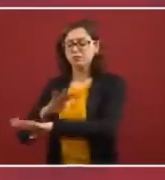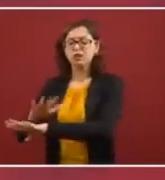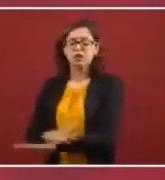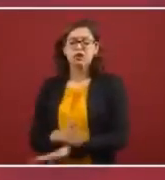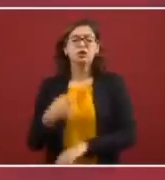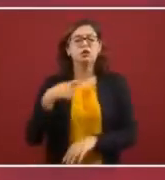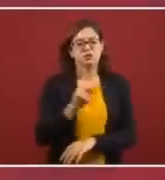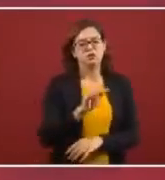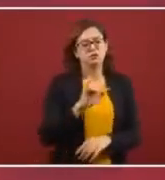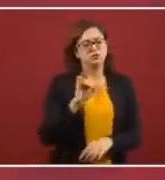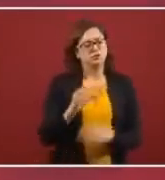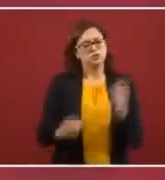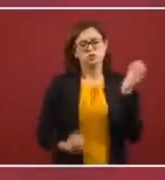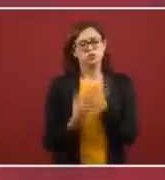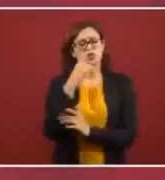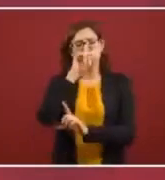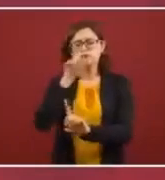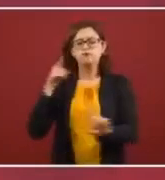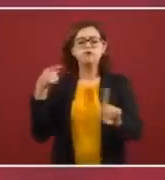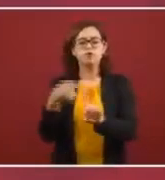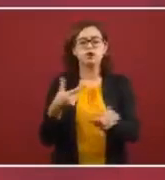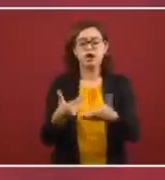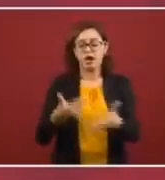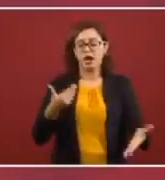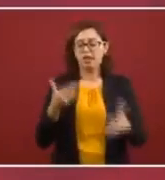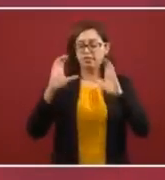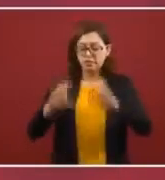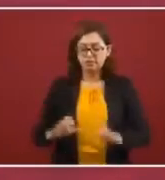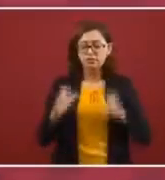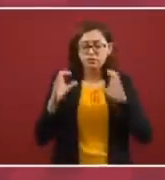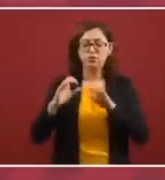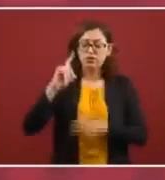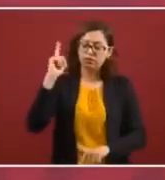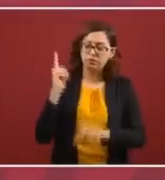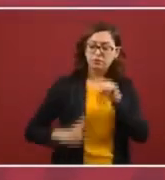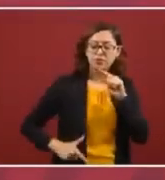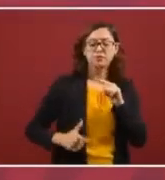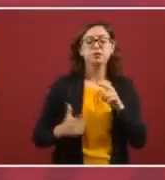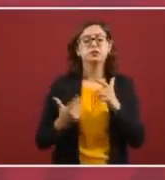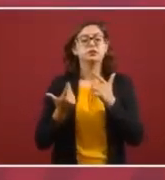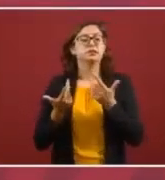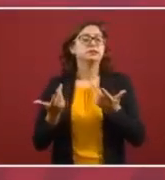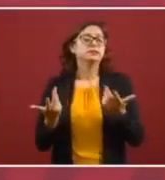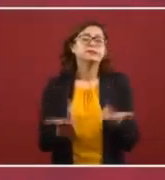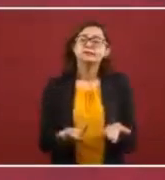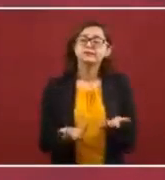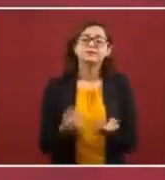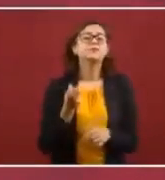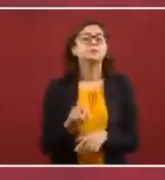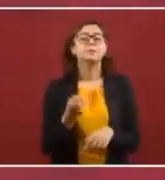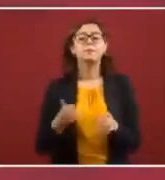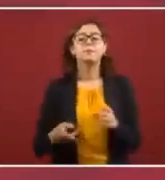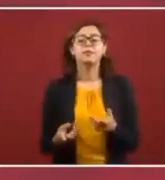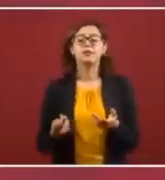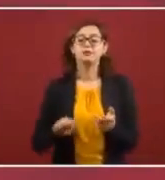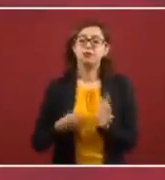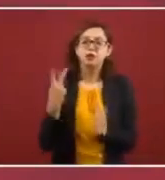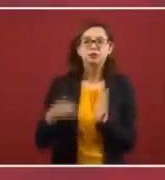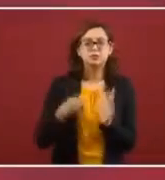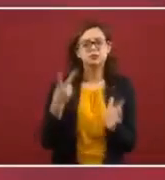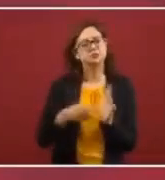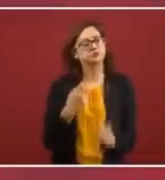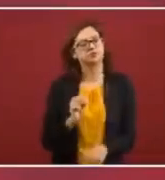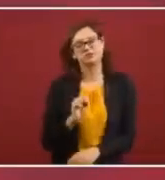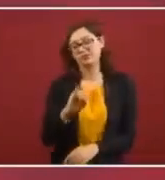they're currently doing. The prevention seems to be something that is being